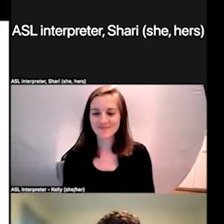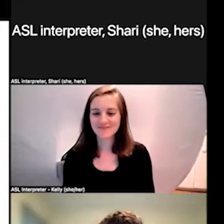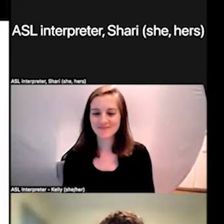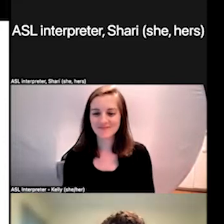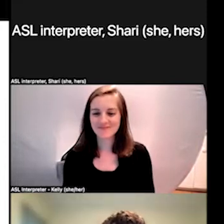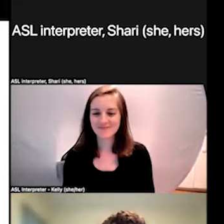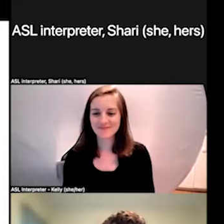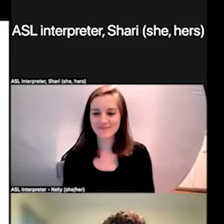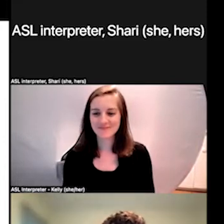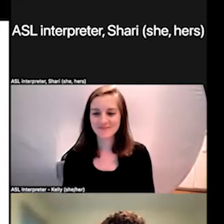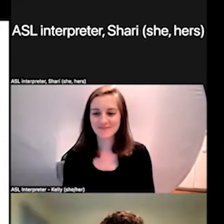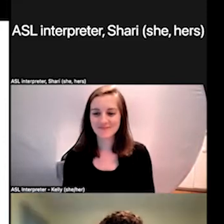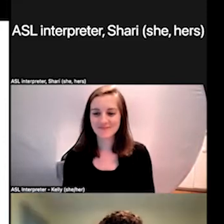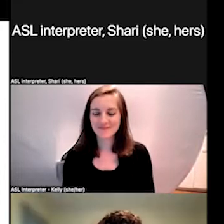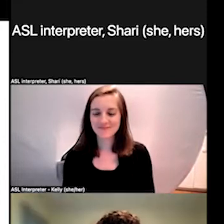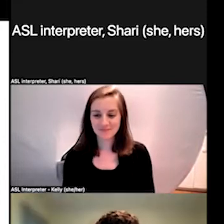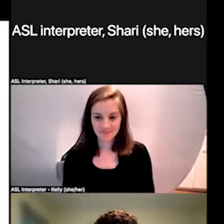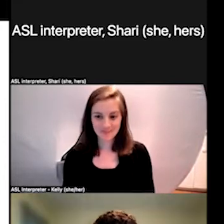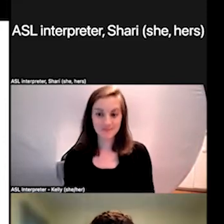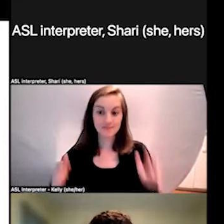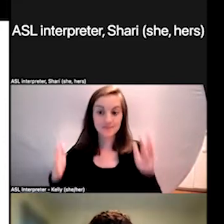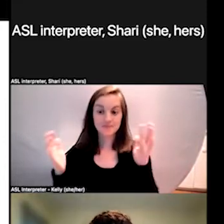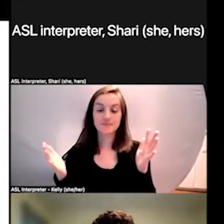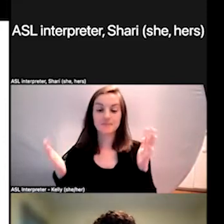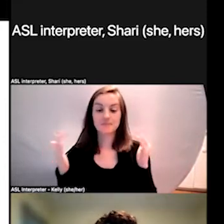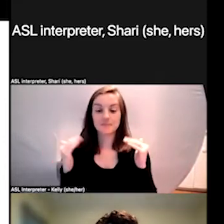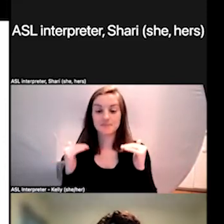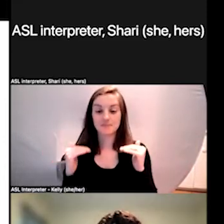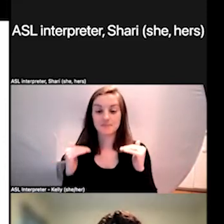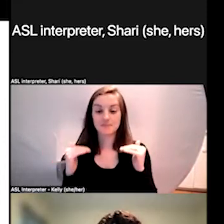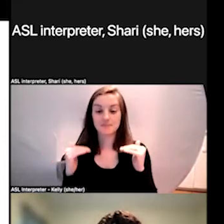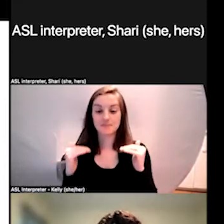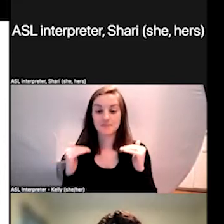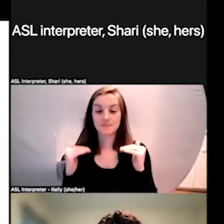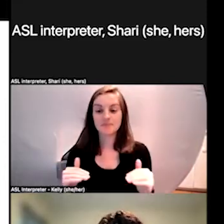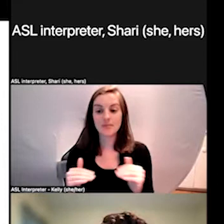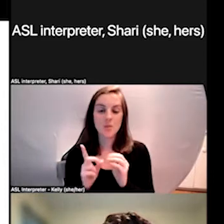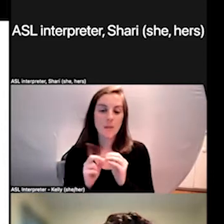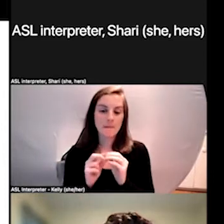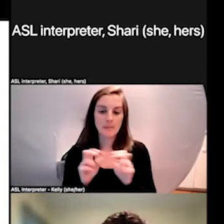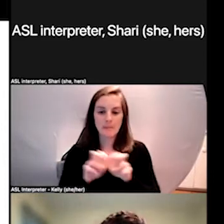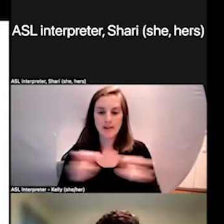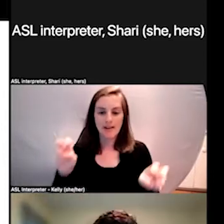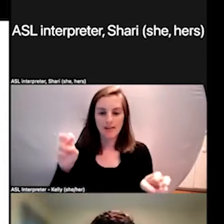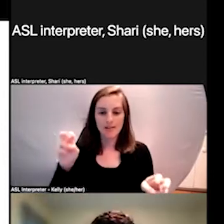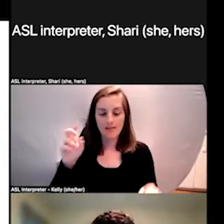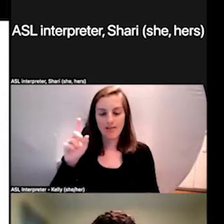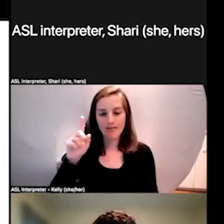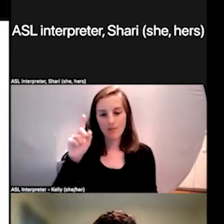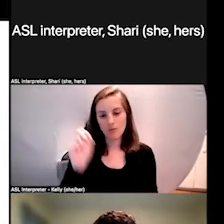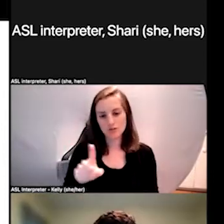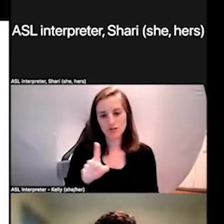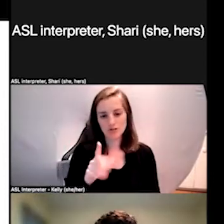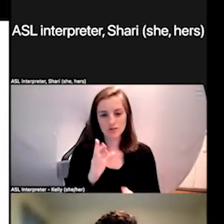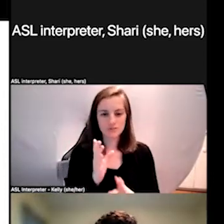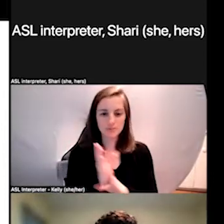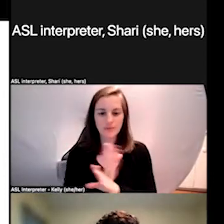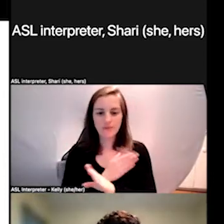Okay. Going to the next and the only other panel question before we go into maybe more of a